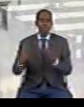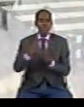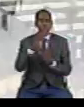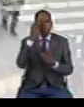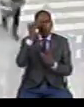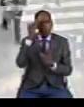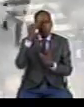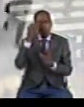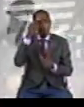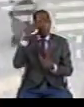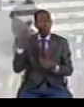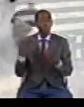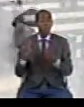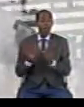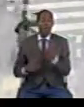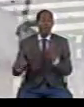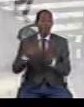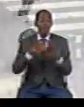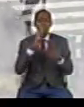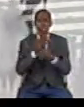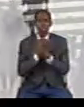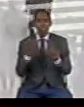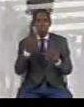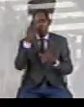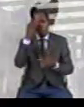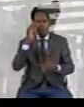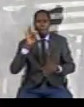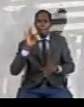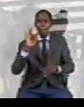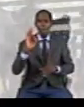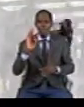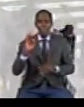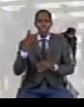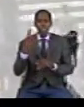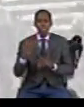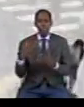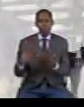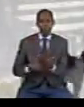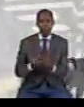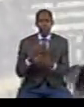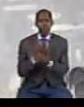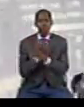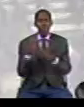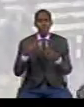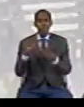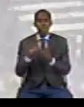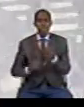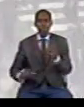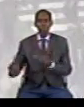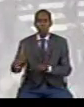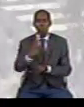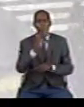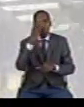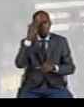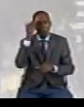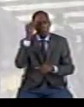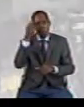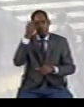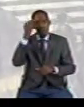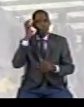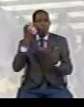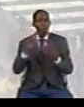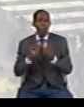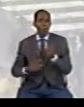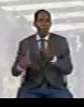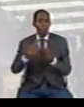wants everyone saved. Why preach the gospel of salvation to every creature? Because he wants everyone to